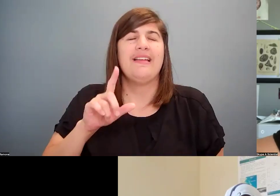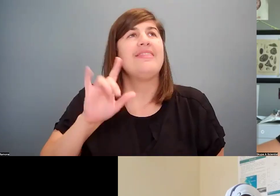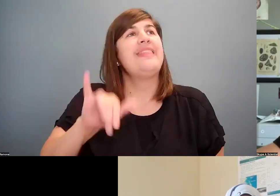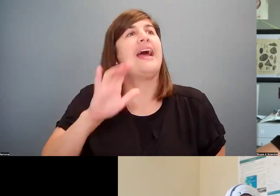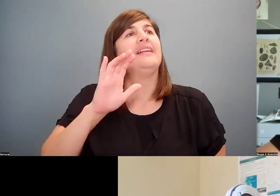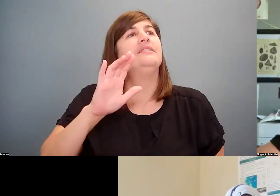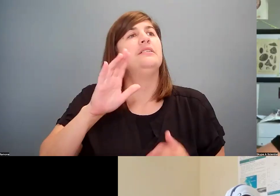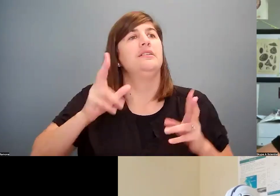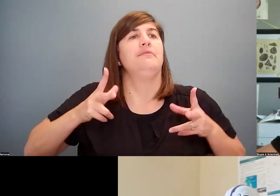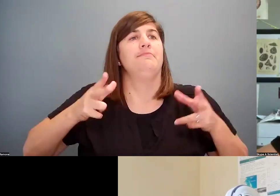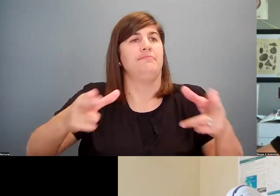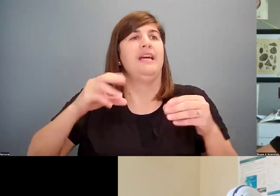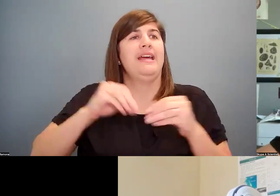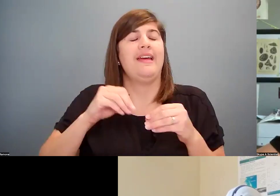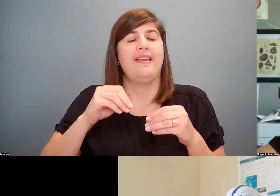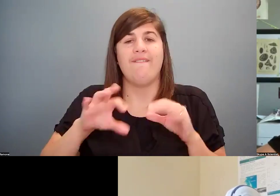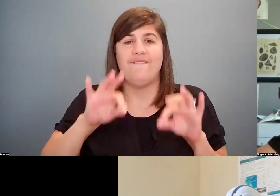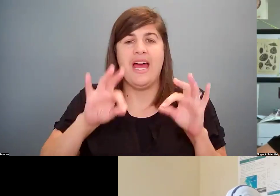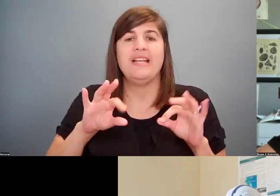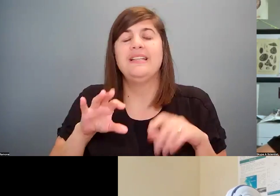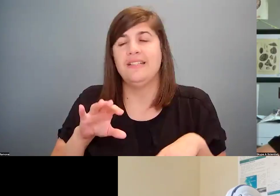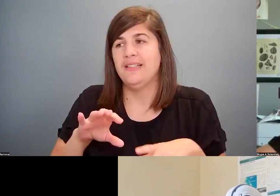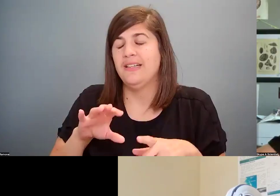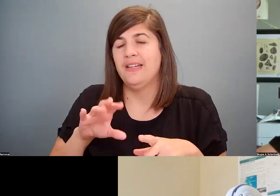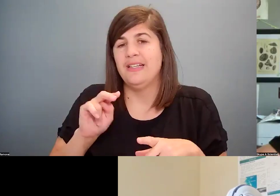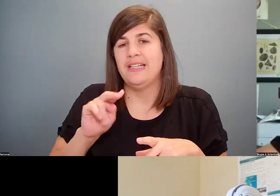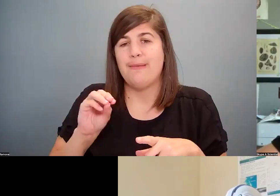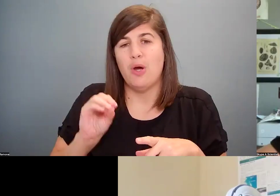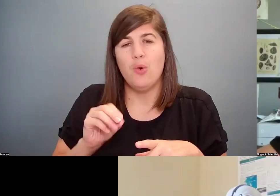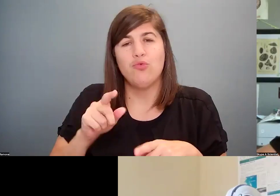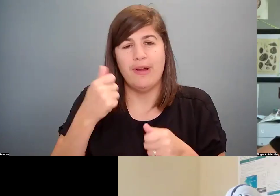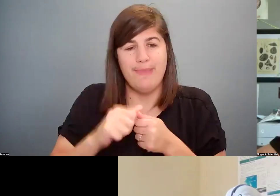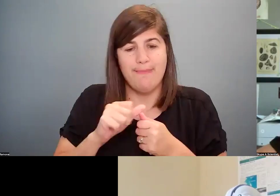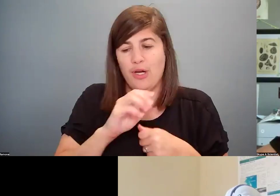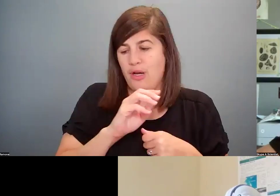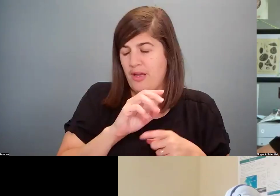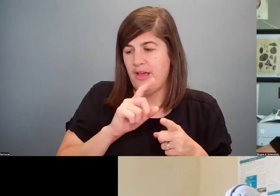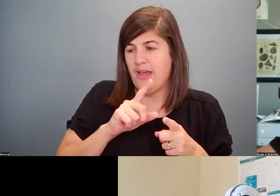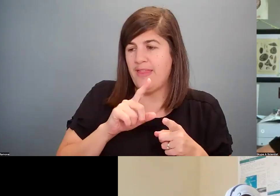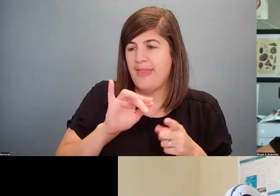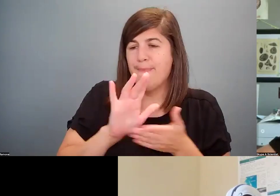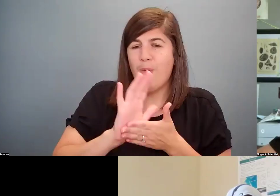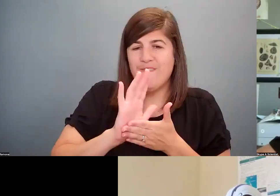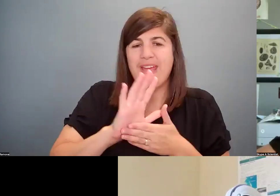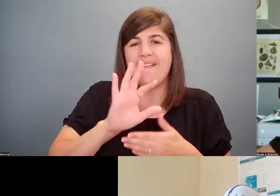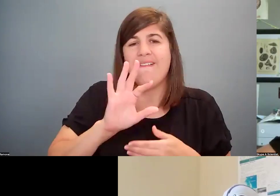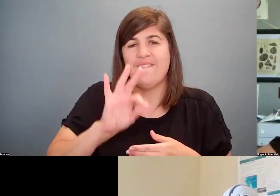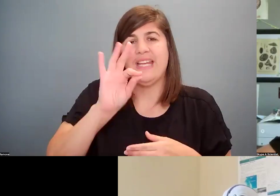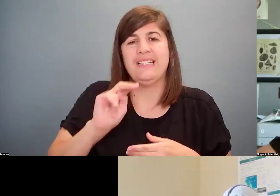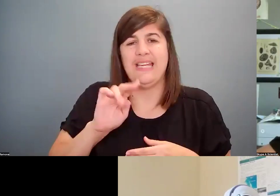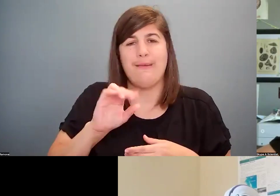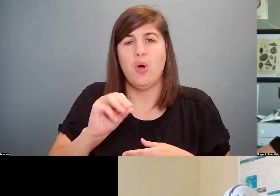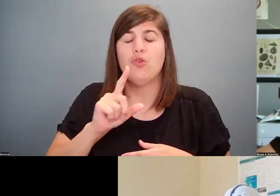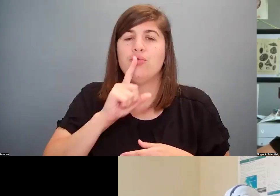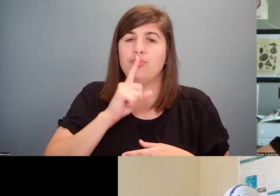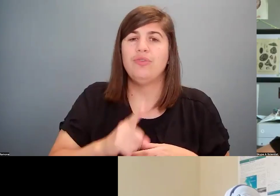talk about. Do you remember that scene where Marlin and Dory got swallowed up by a whale and how Uh-huh. they escaped through the blowhole of a whale? The blowhole of a whale doesn't connect to